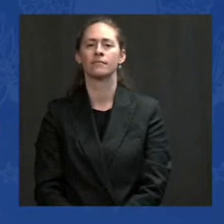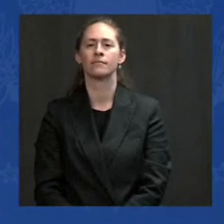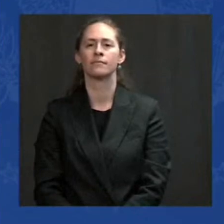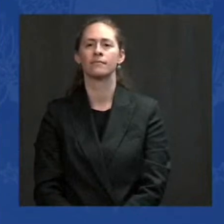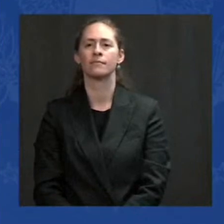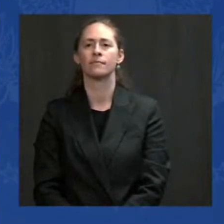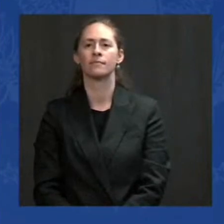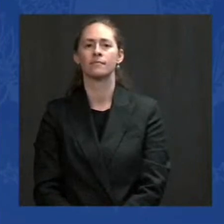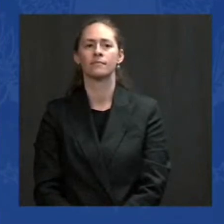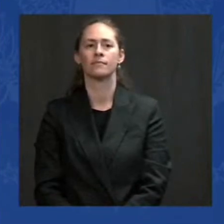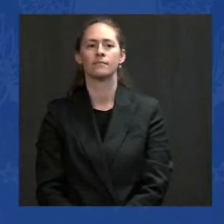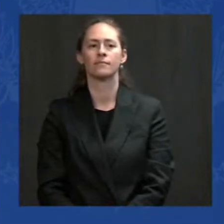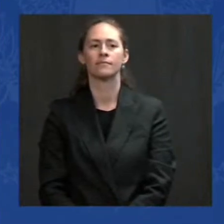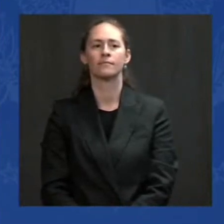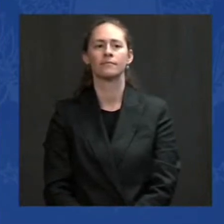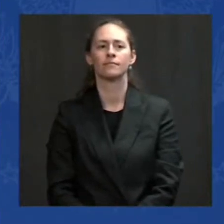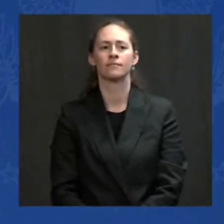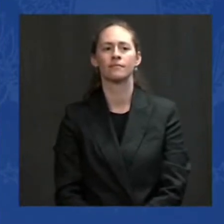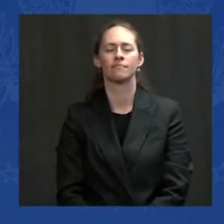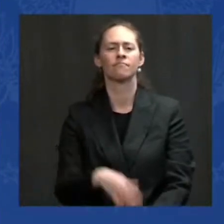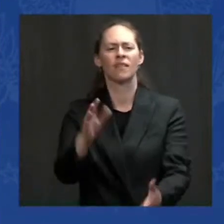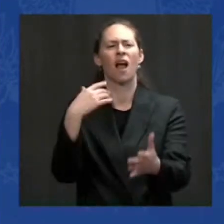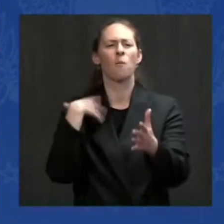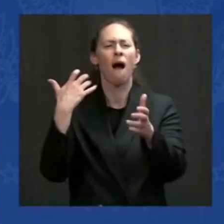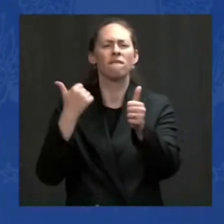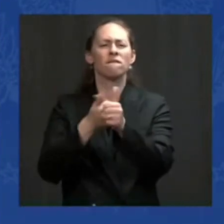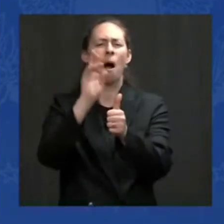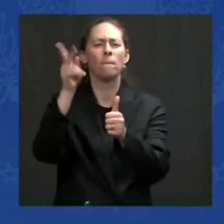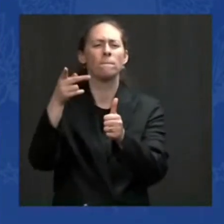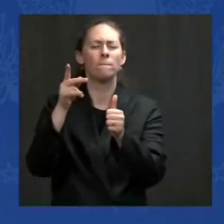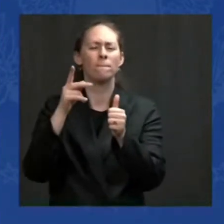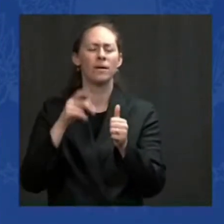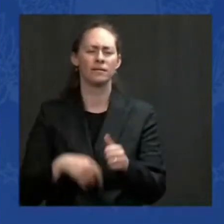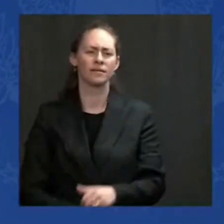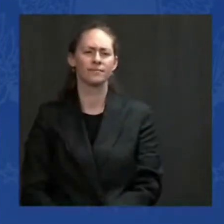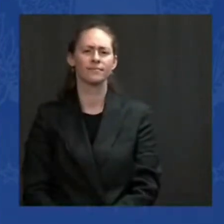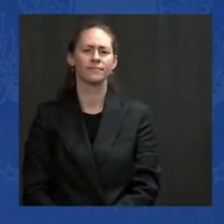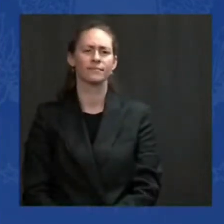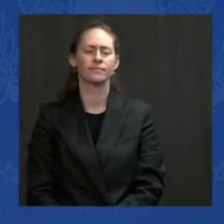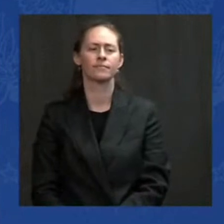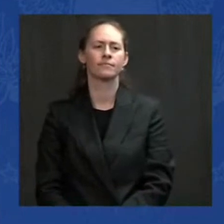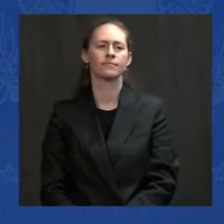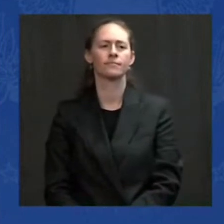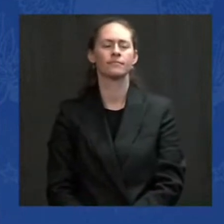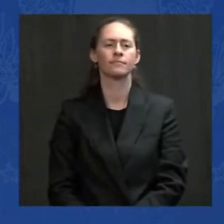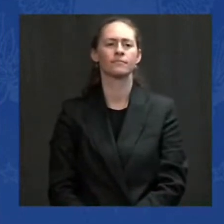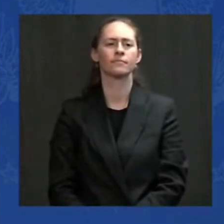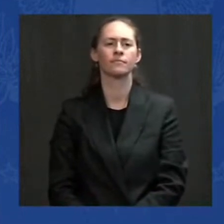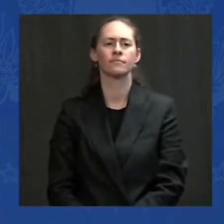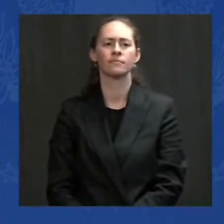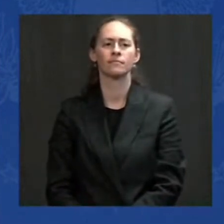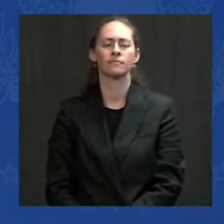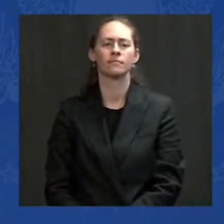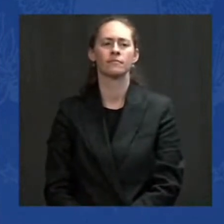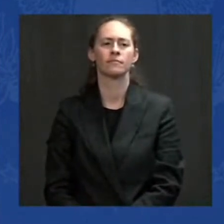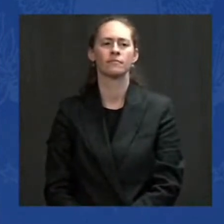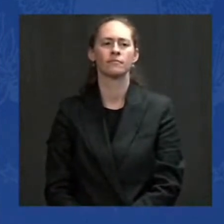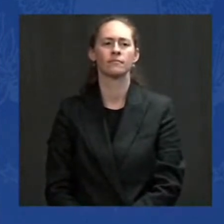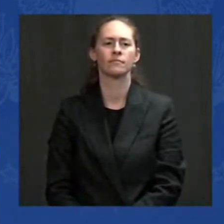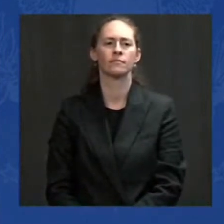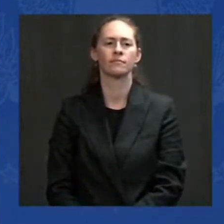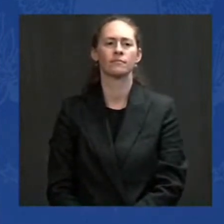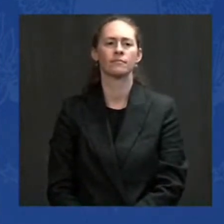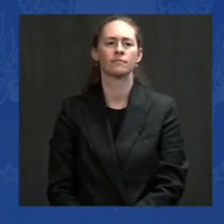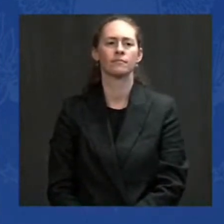Hi, thank you. Just wanted to follow up on that and ask, can we take from that then, and this is for both Dr. Walensky and